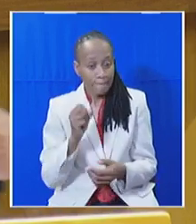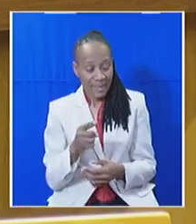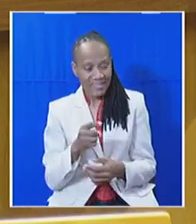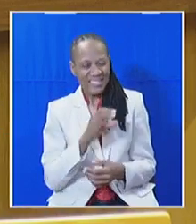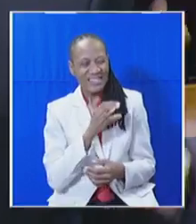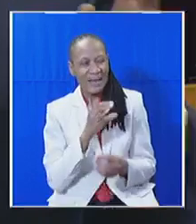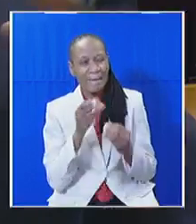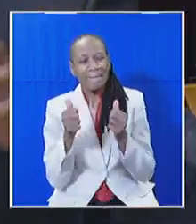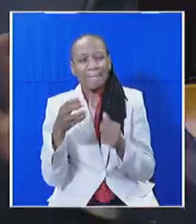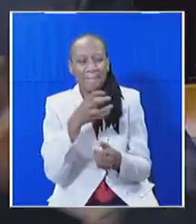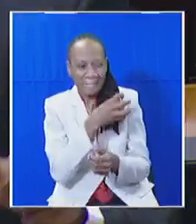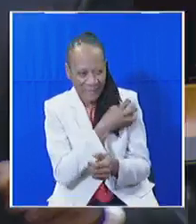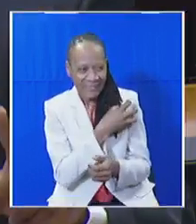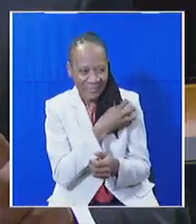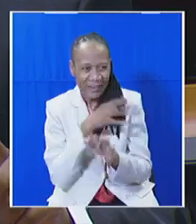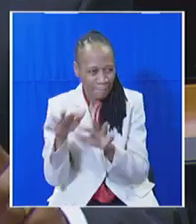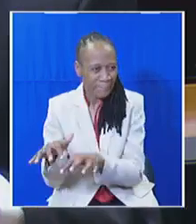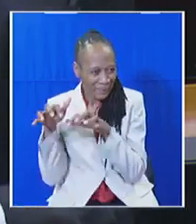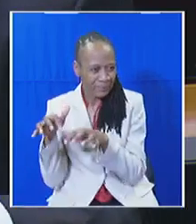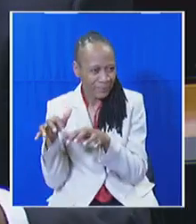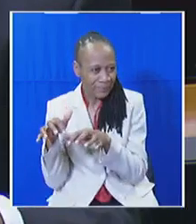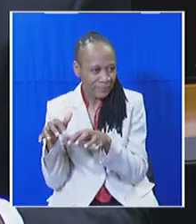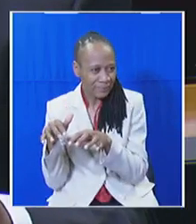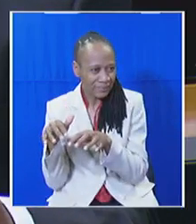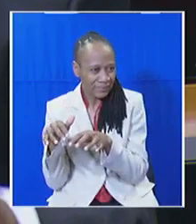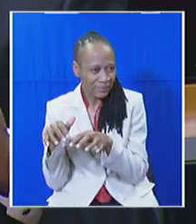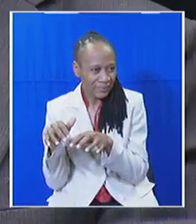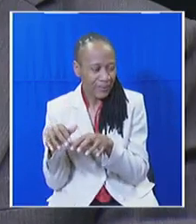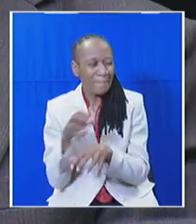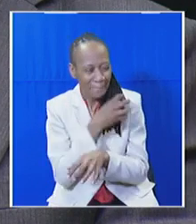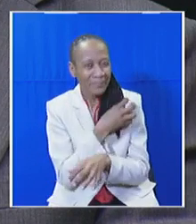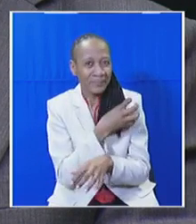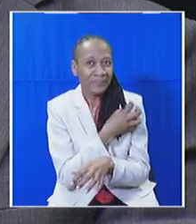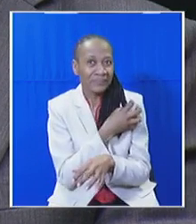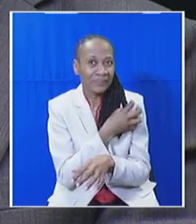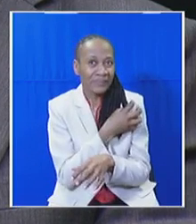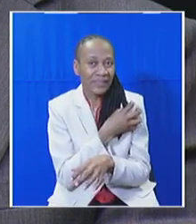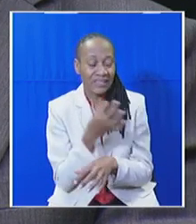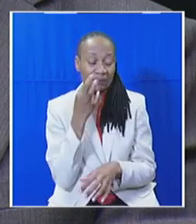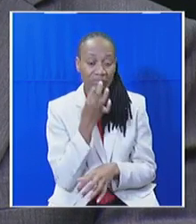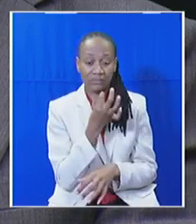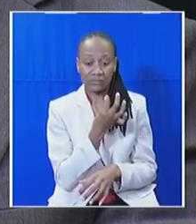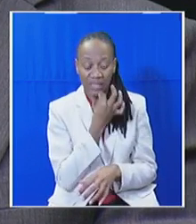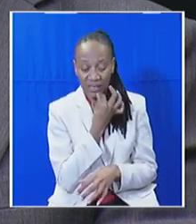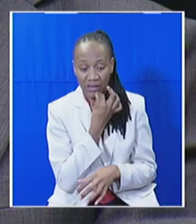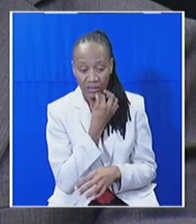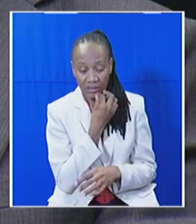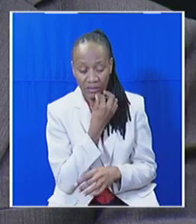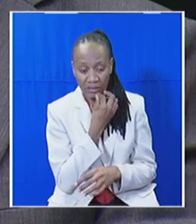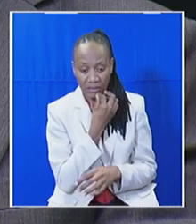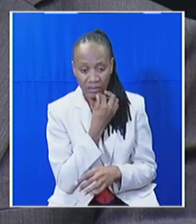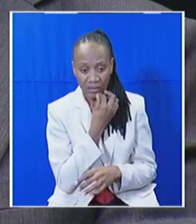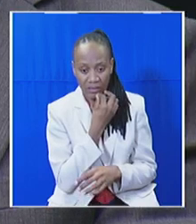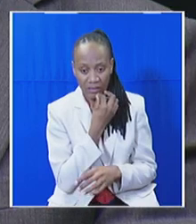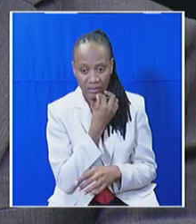minister who's got no any other excuse except to say he was speaking to a group